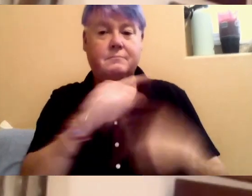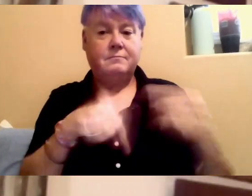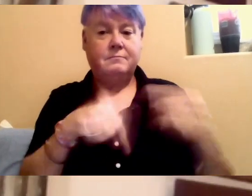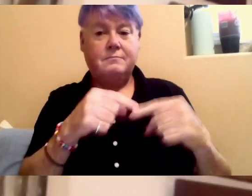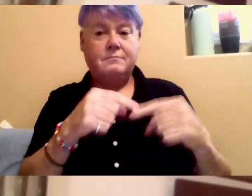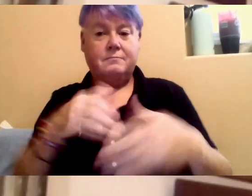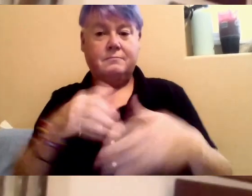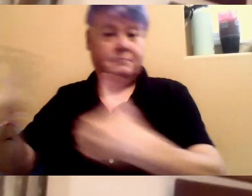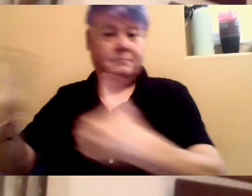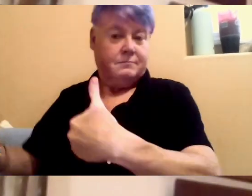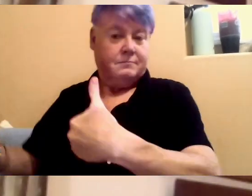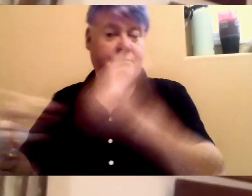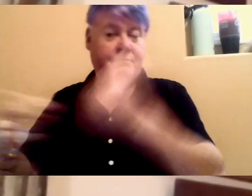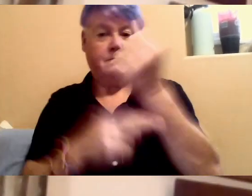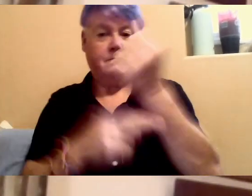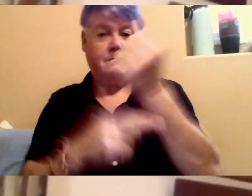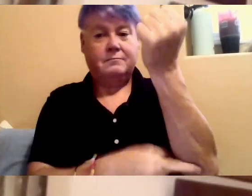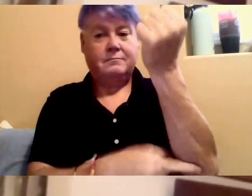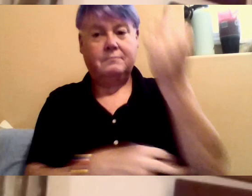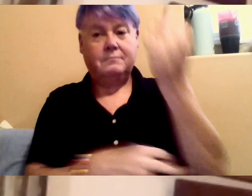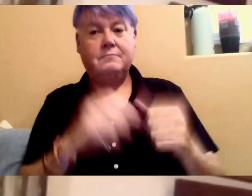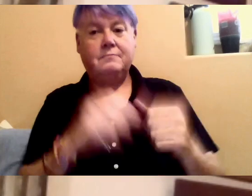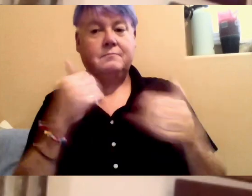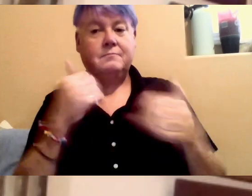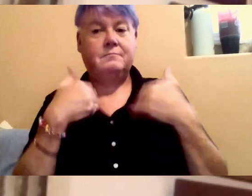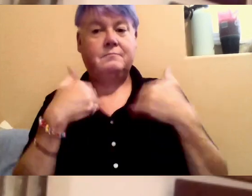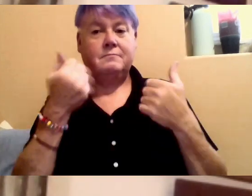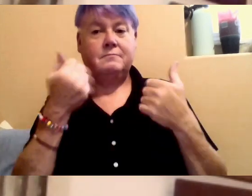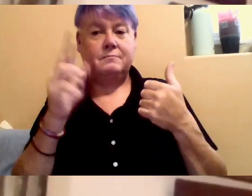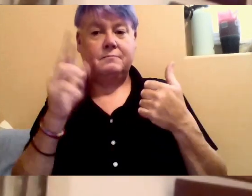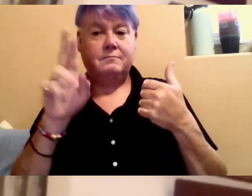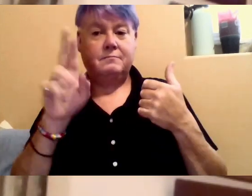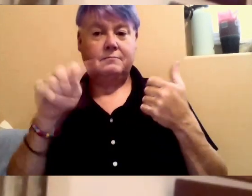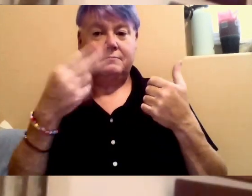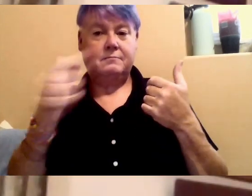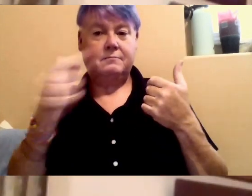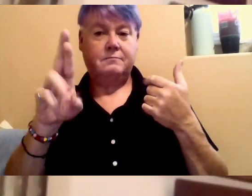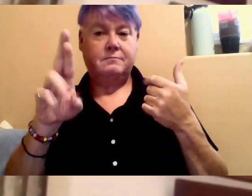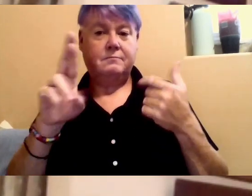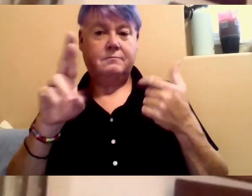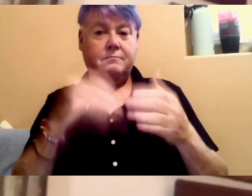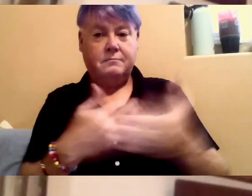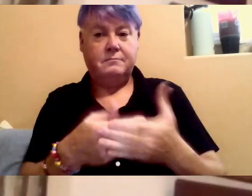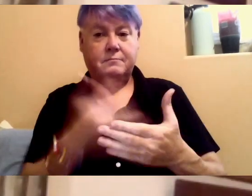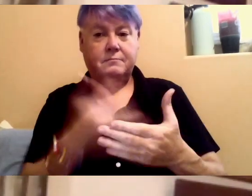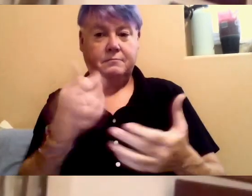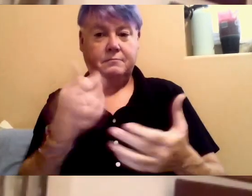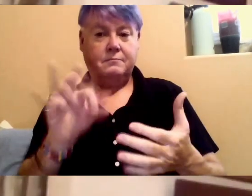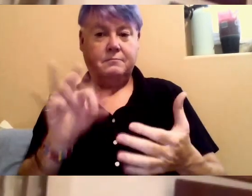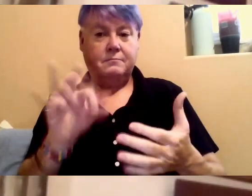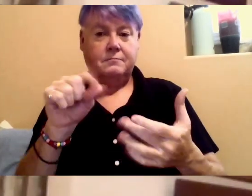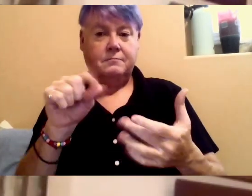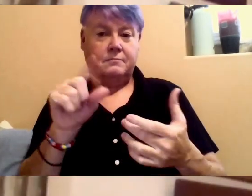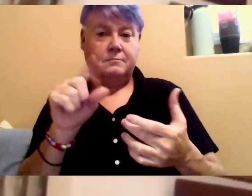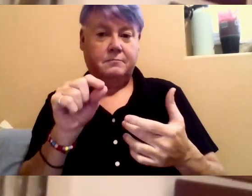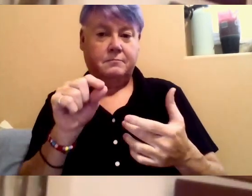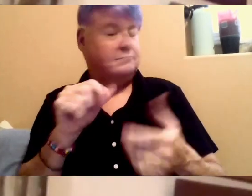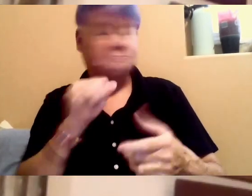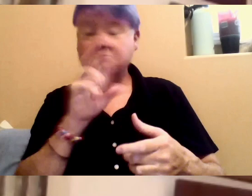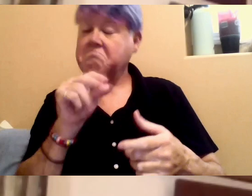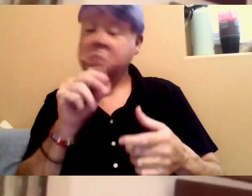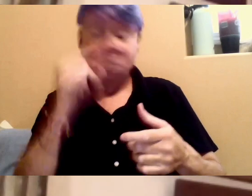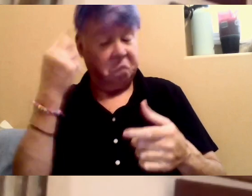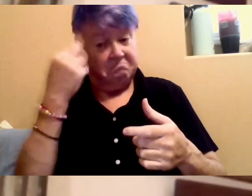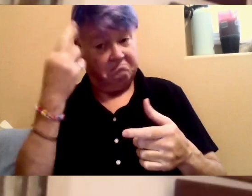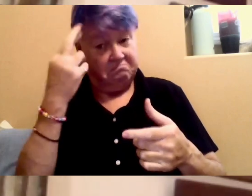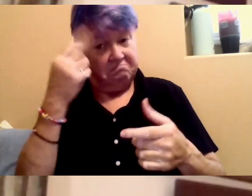had Arthur born in 1920. And there was a reason for this, but it didn't occur to me until